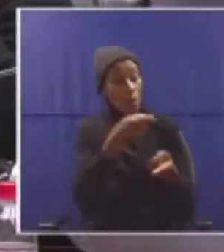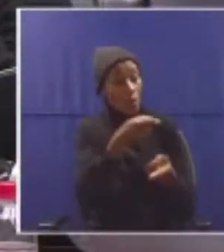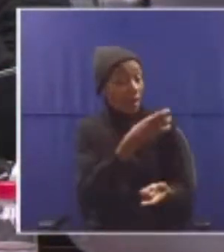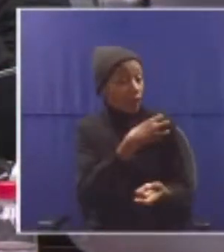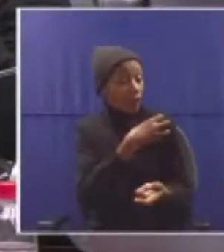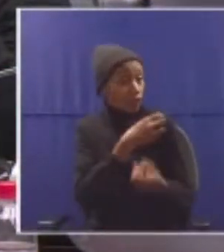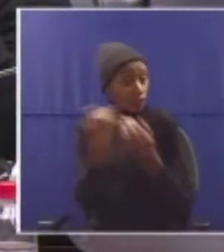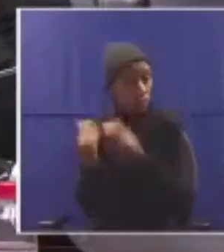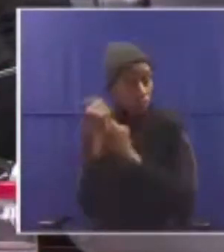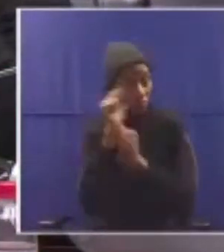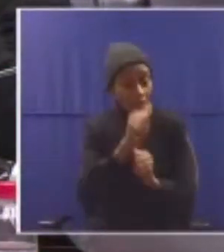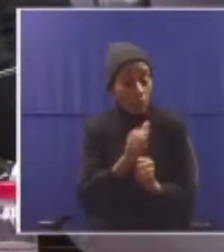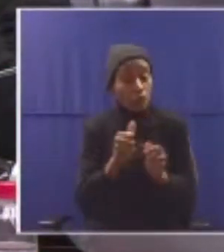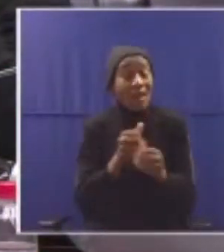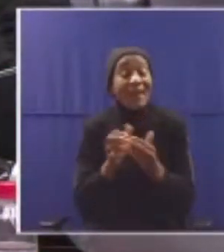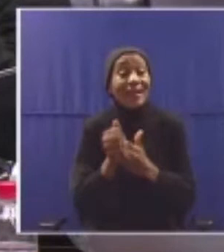team.